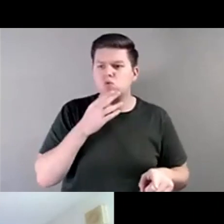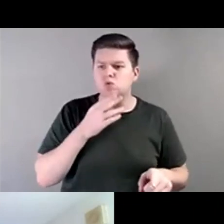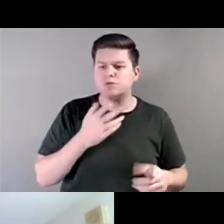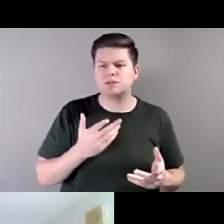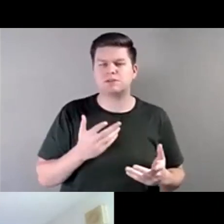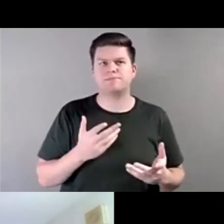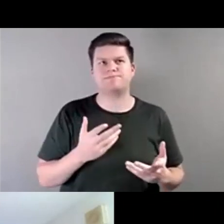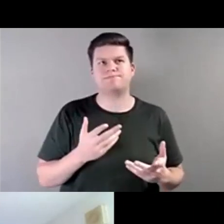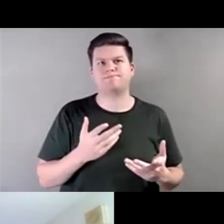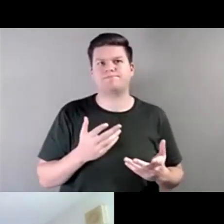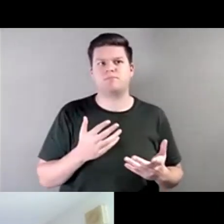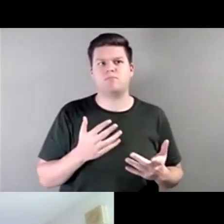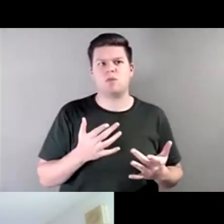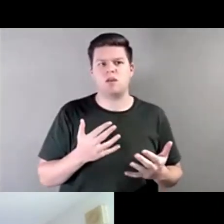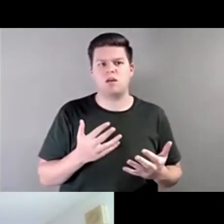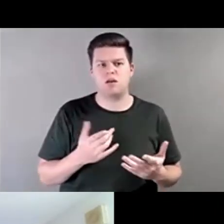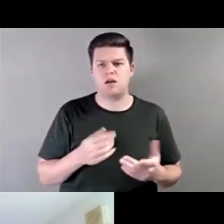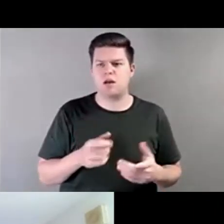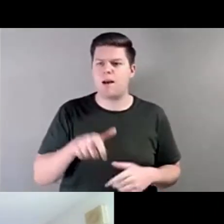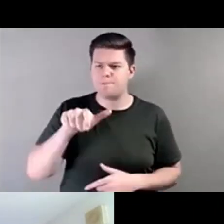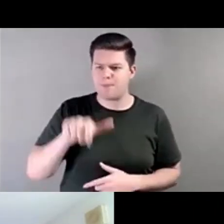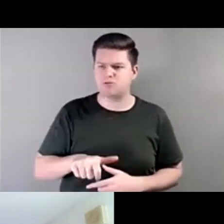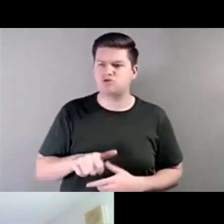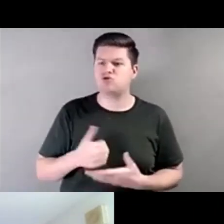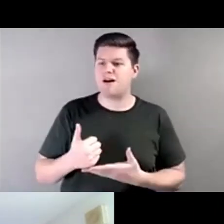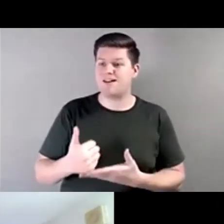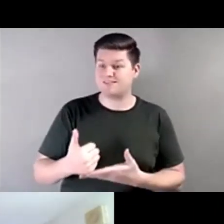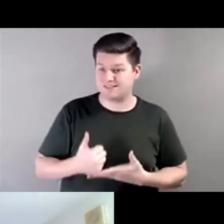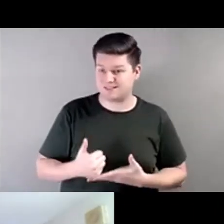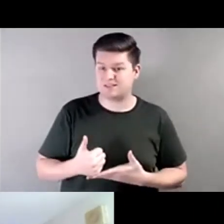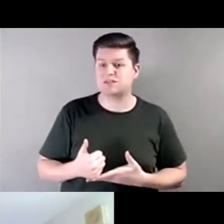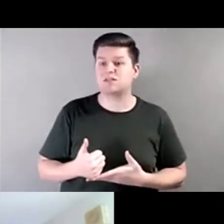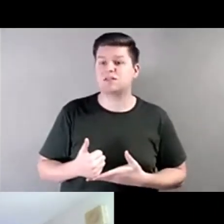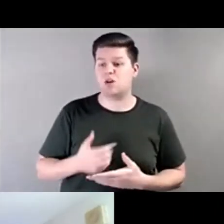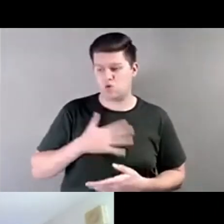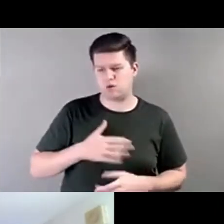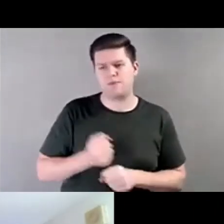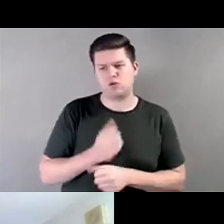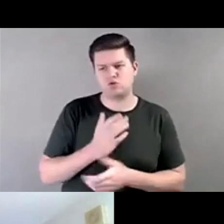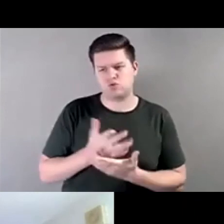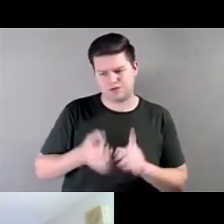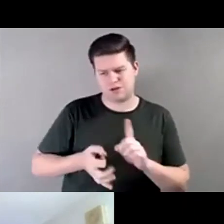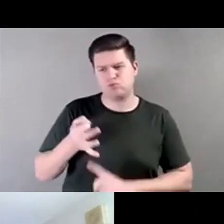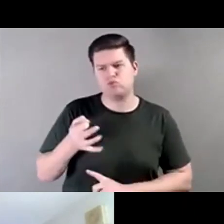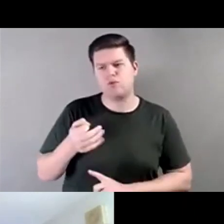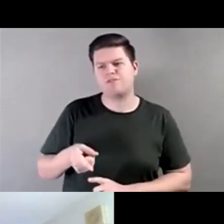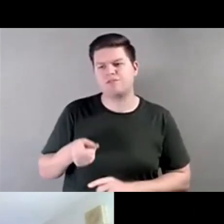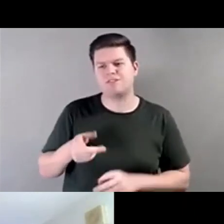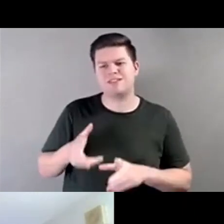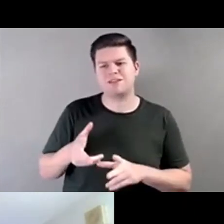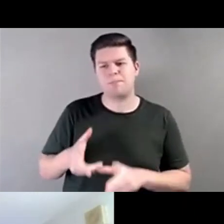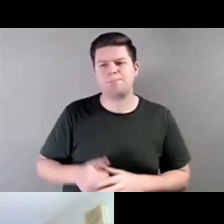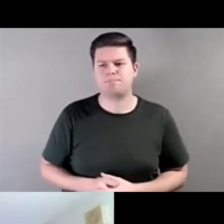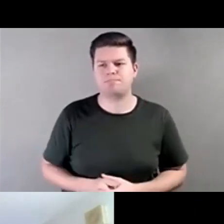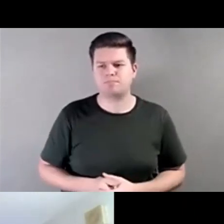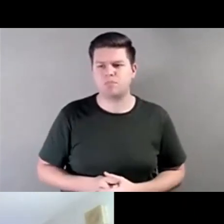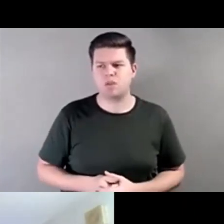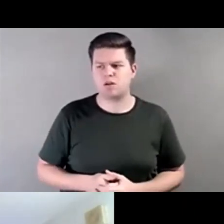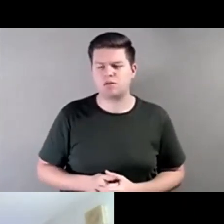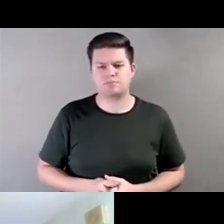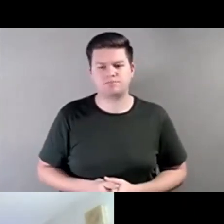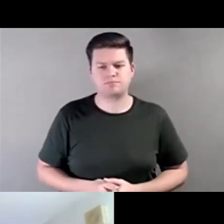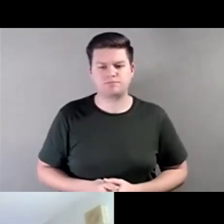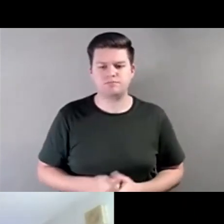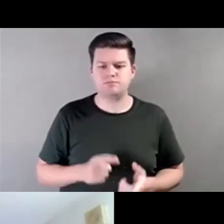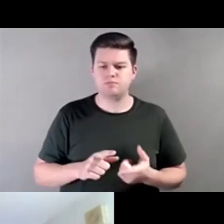passenger assistance is improved and they are not disadvantaged. Thank you, Patrick. Claire, I'd be happy to put you in touch